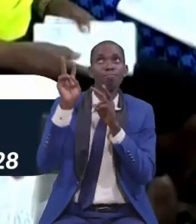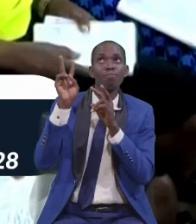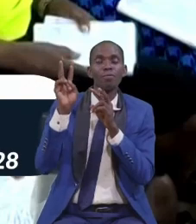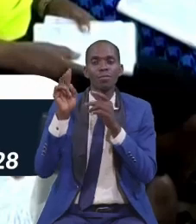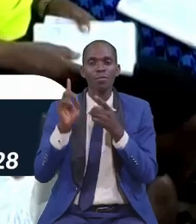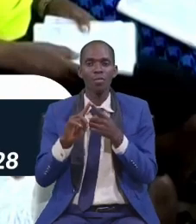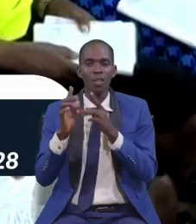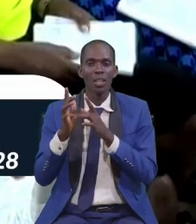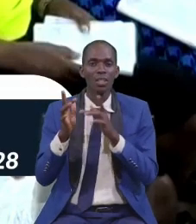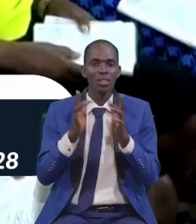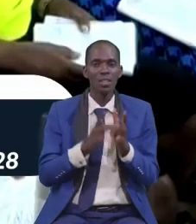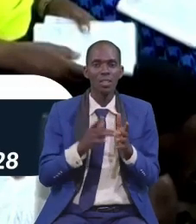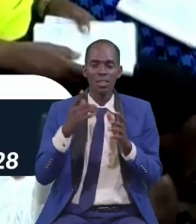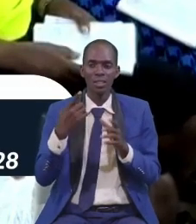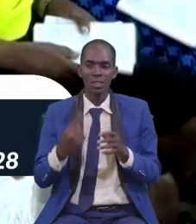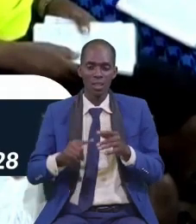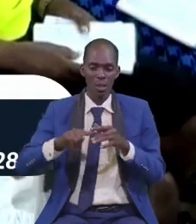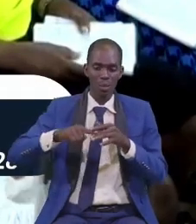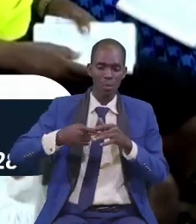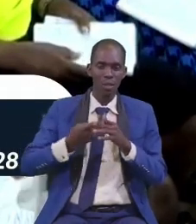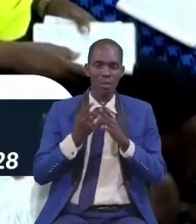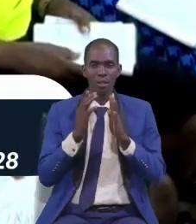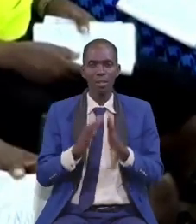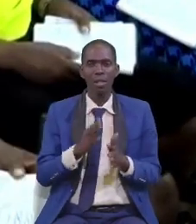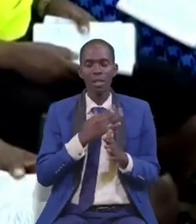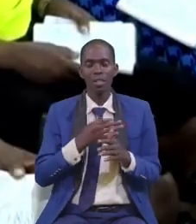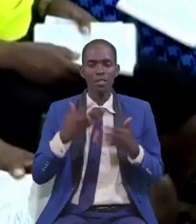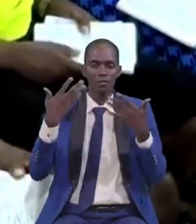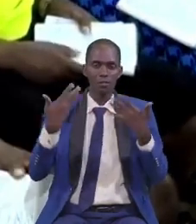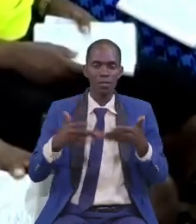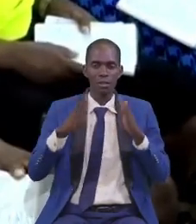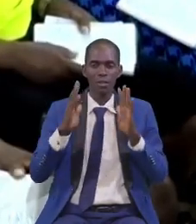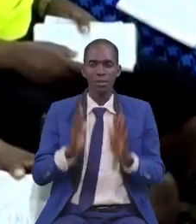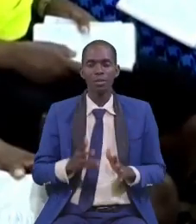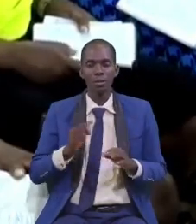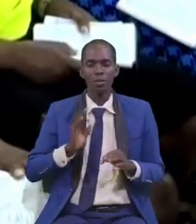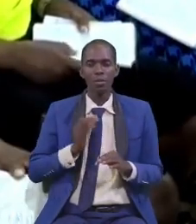the author and the finisher of our faith, who for